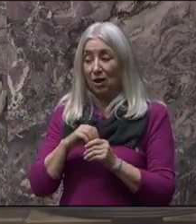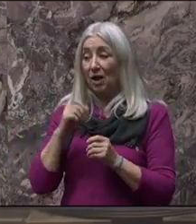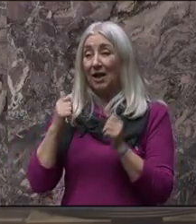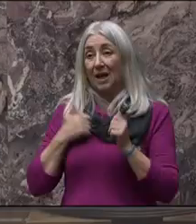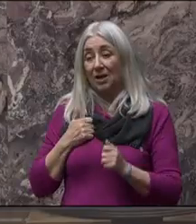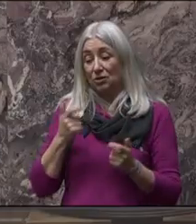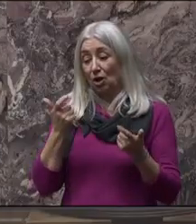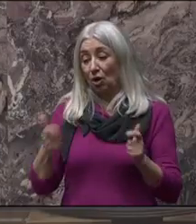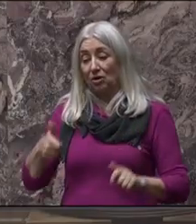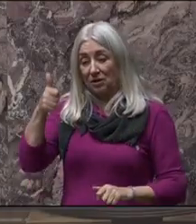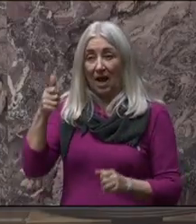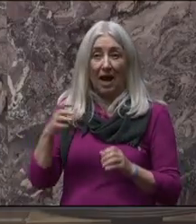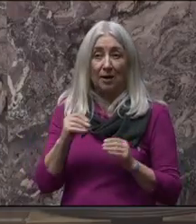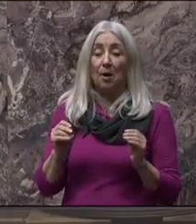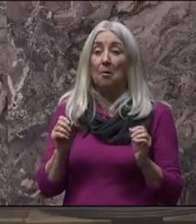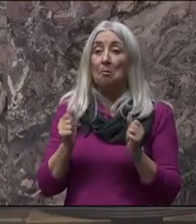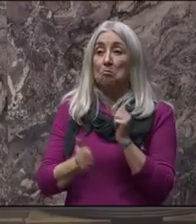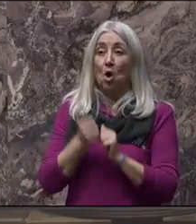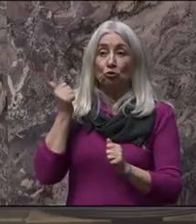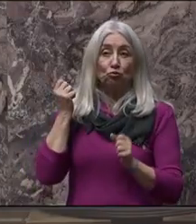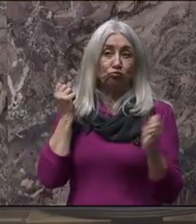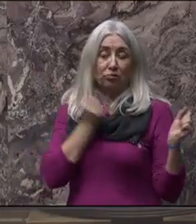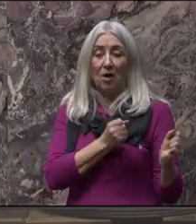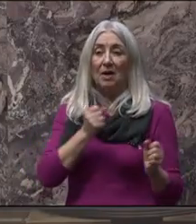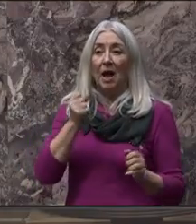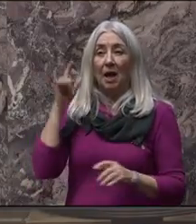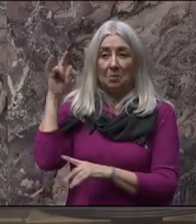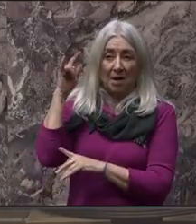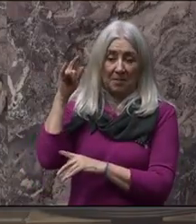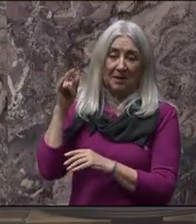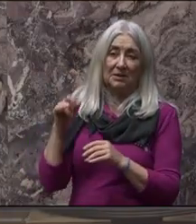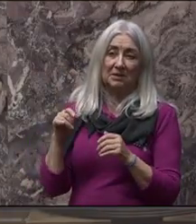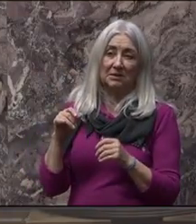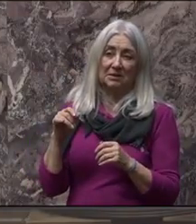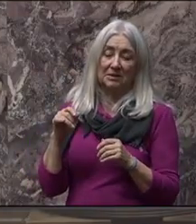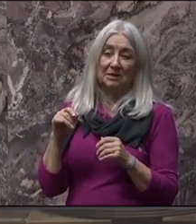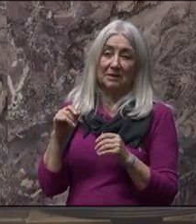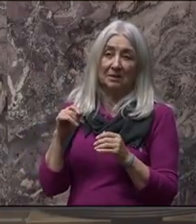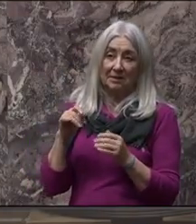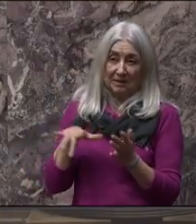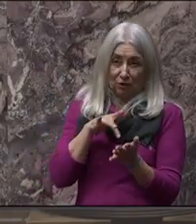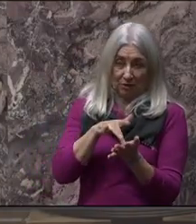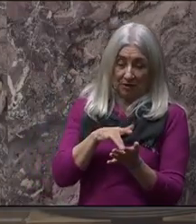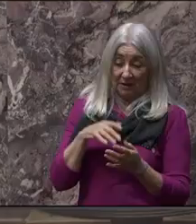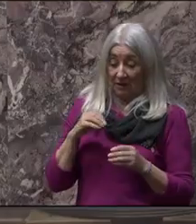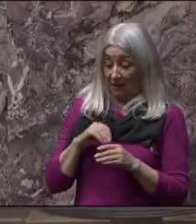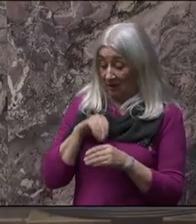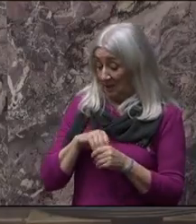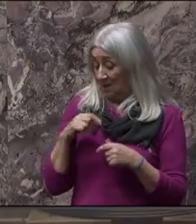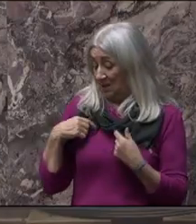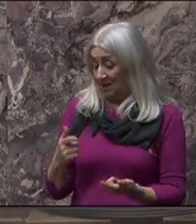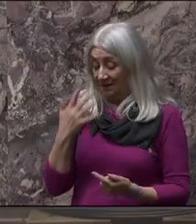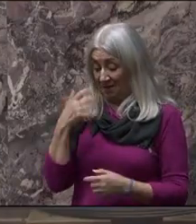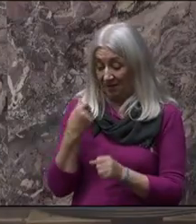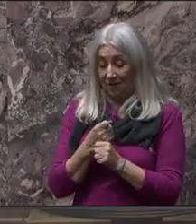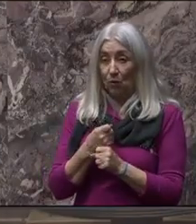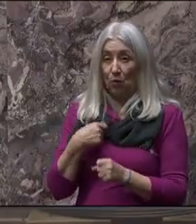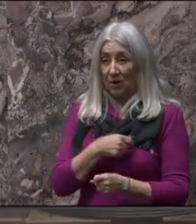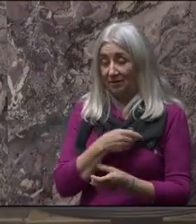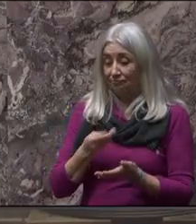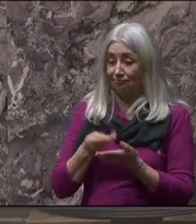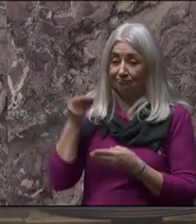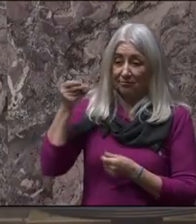most robust aerospace sector. In 5 years, your government has contributed over $1 million to